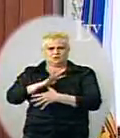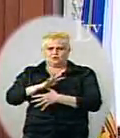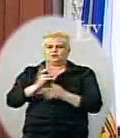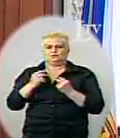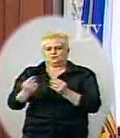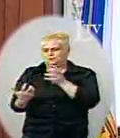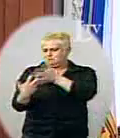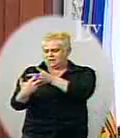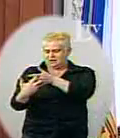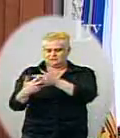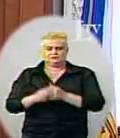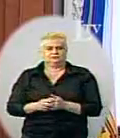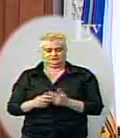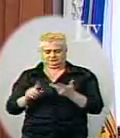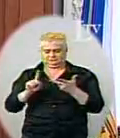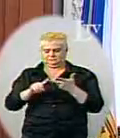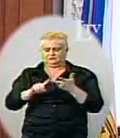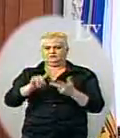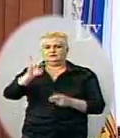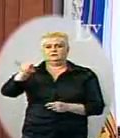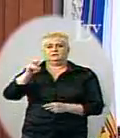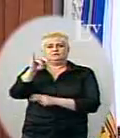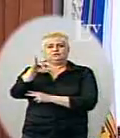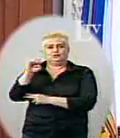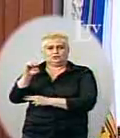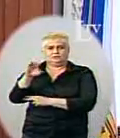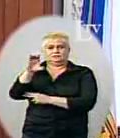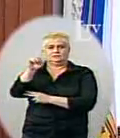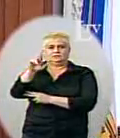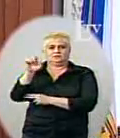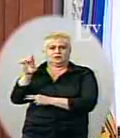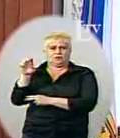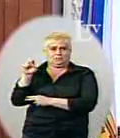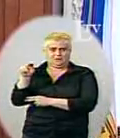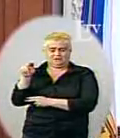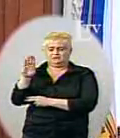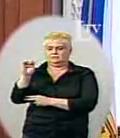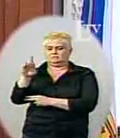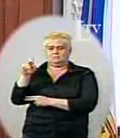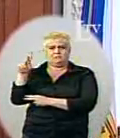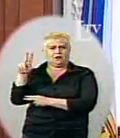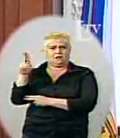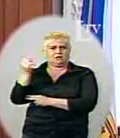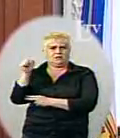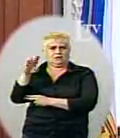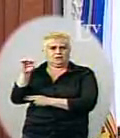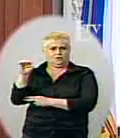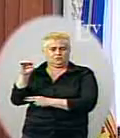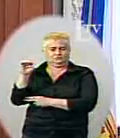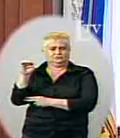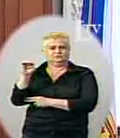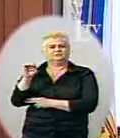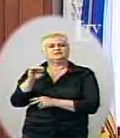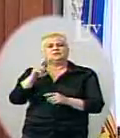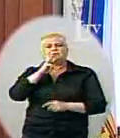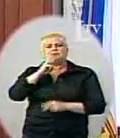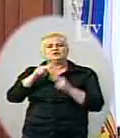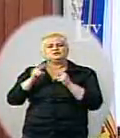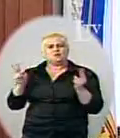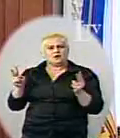Joyce Carmen Barcos of Bridgewater, who wrote beautiful children's